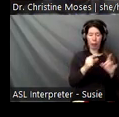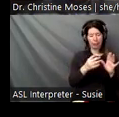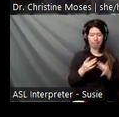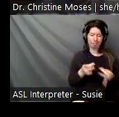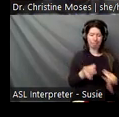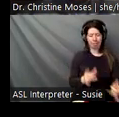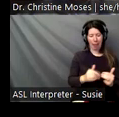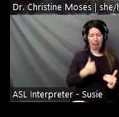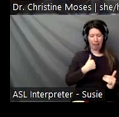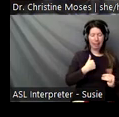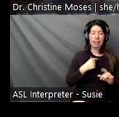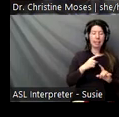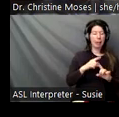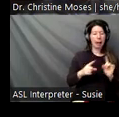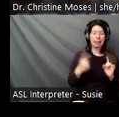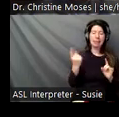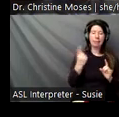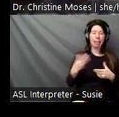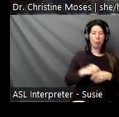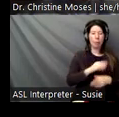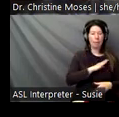to the effect of the board and director.